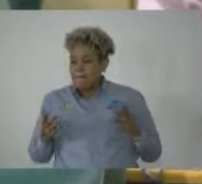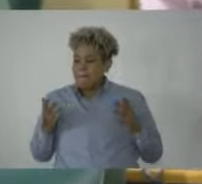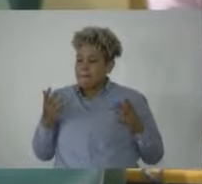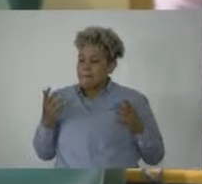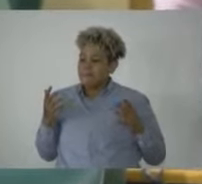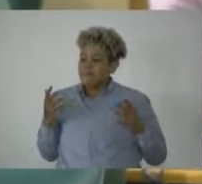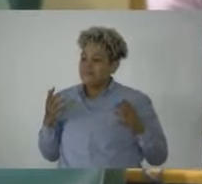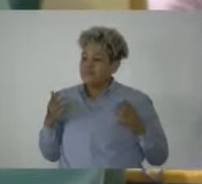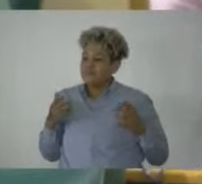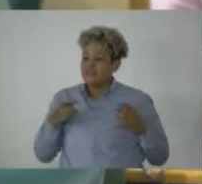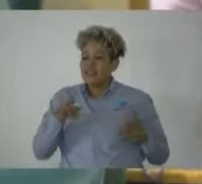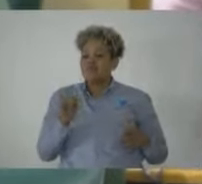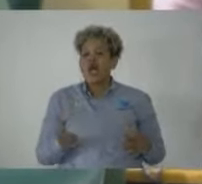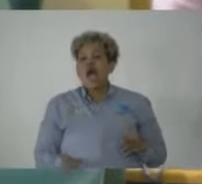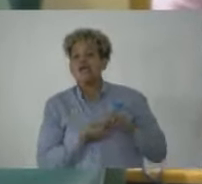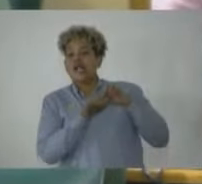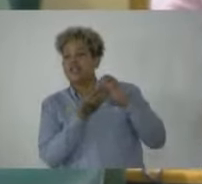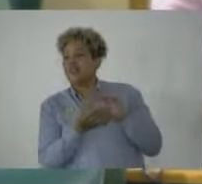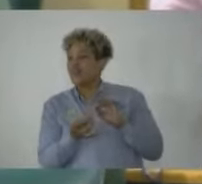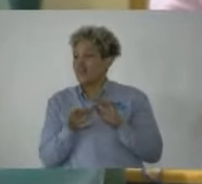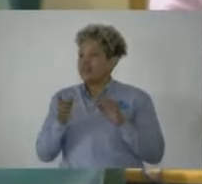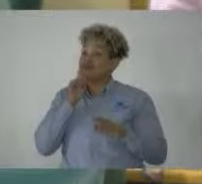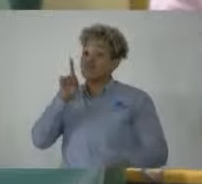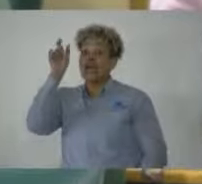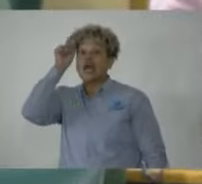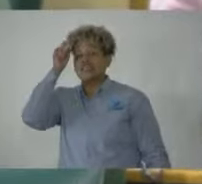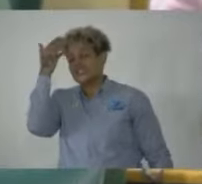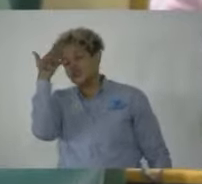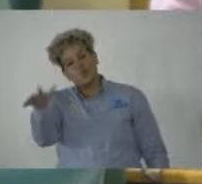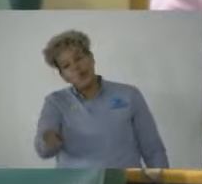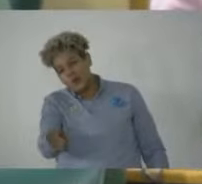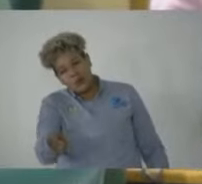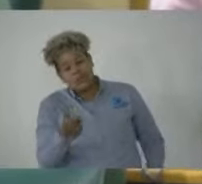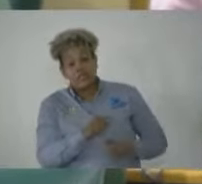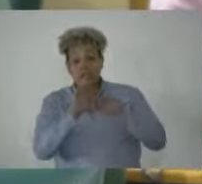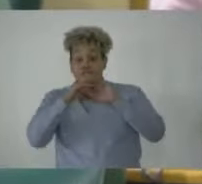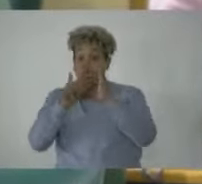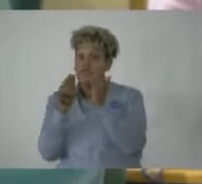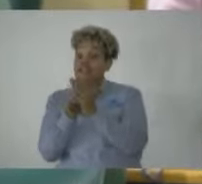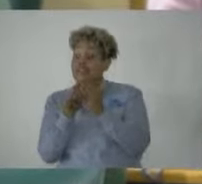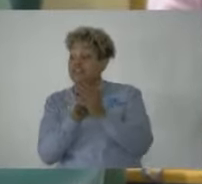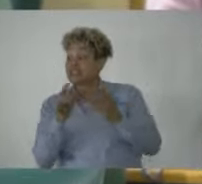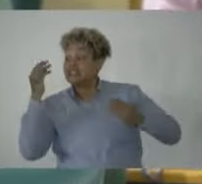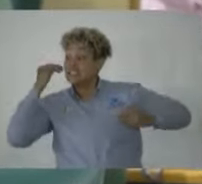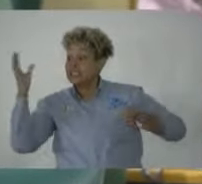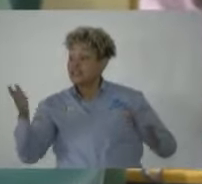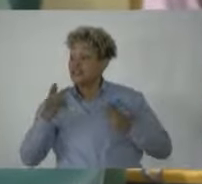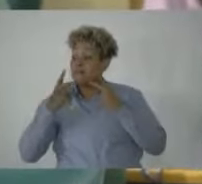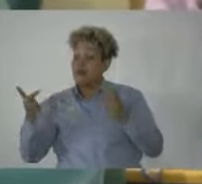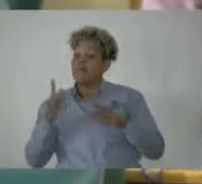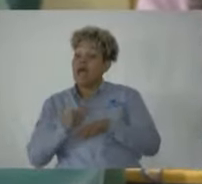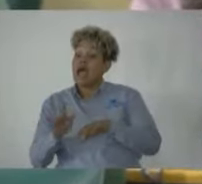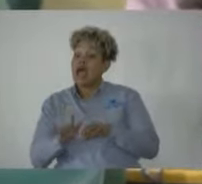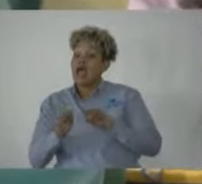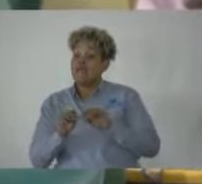Them just winging it, Madam Speaker. Them don't understand. Jamaica's fiscal data is publicly available.